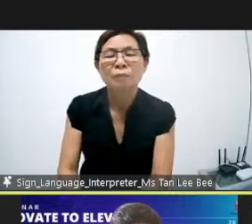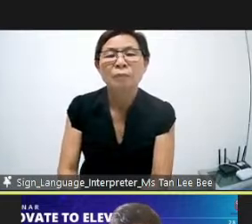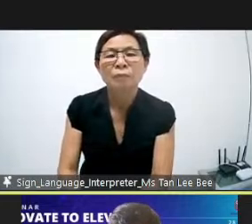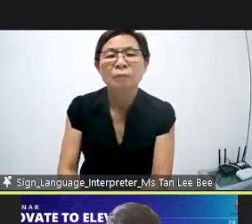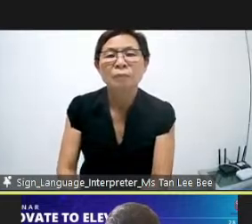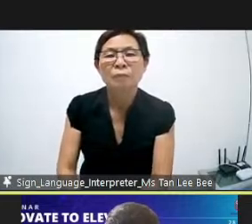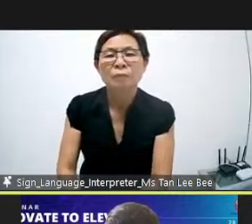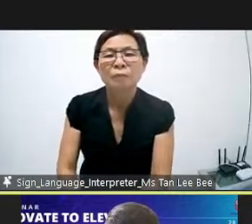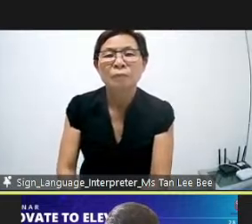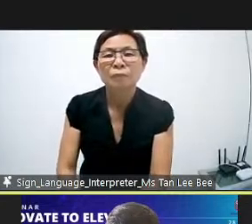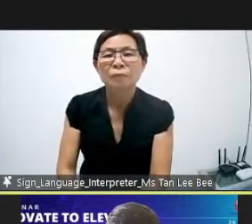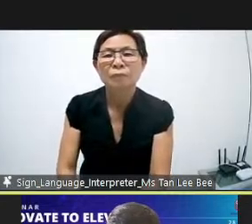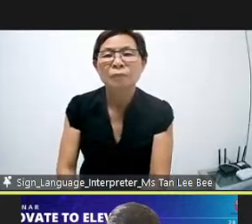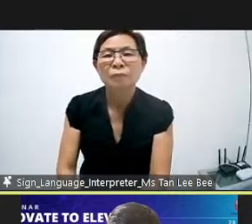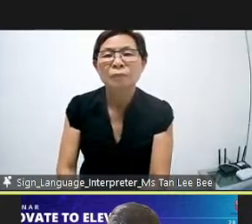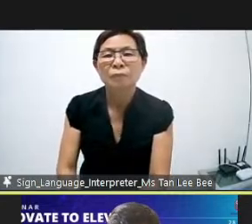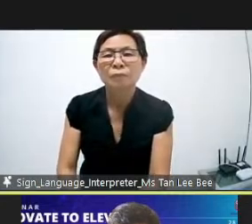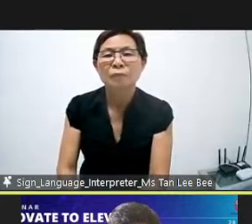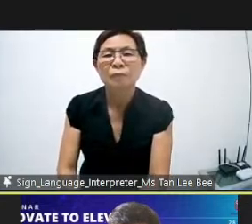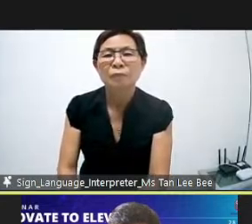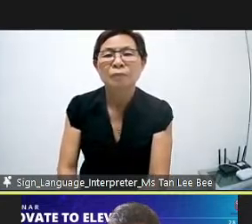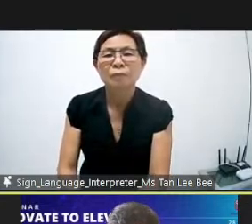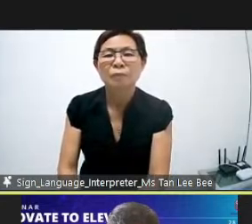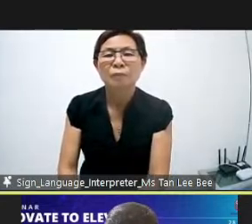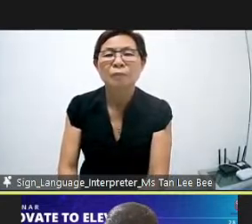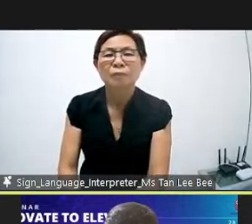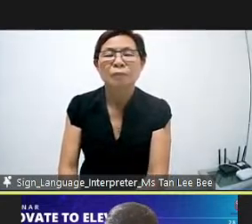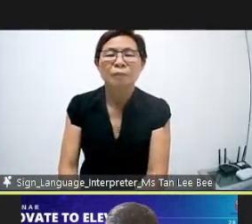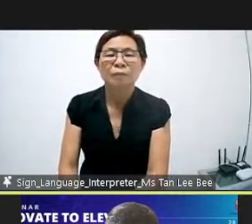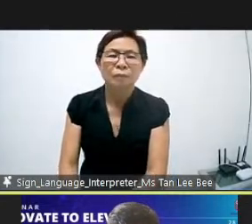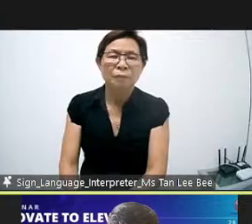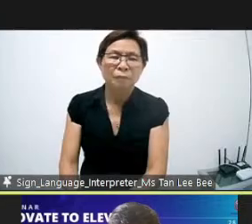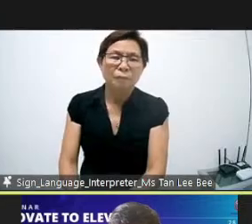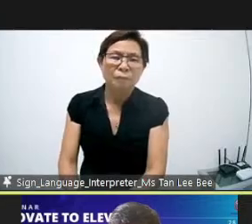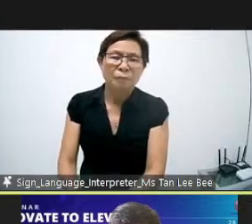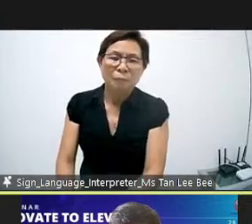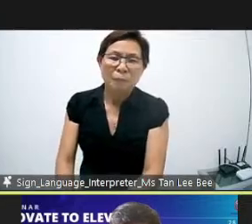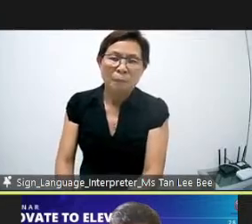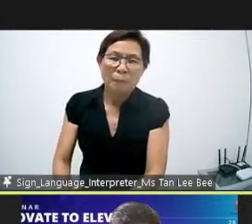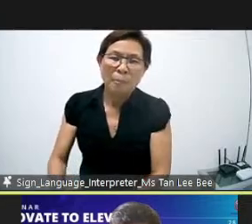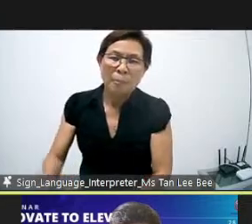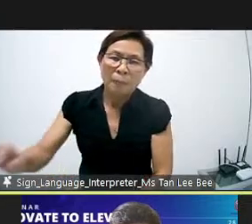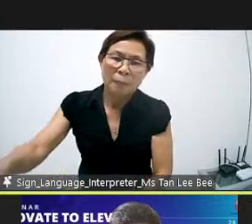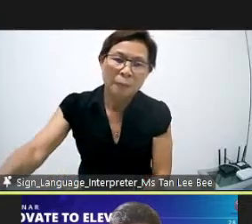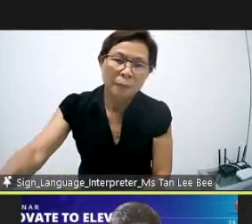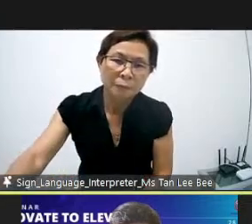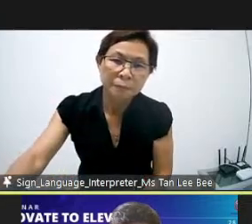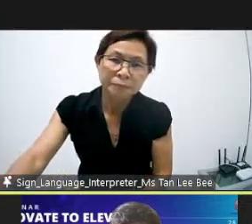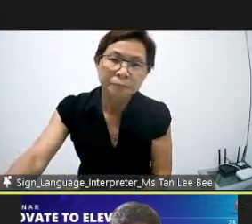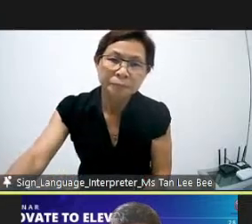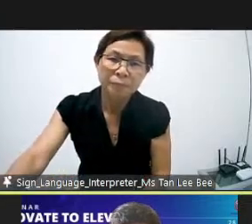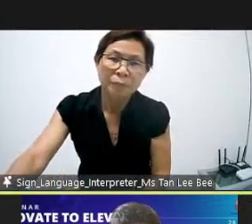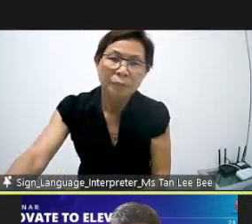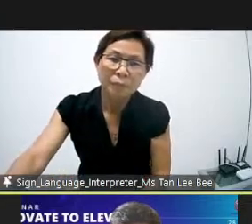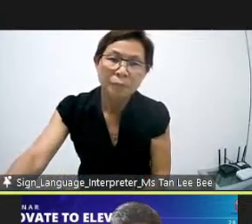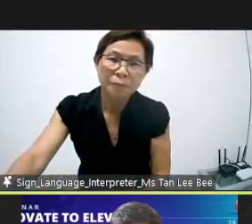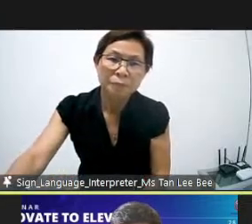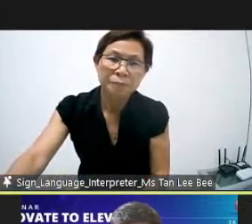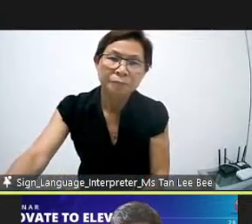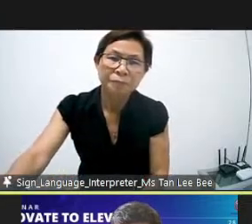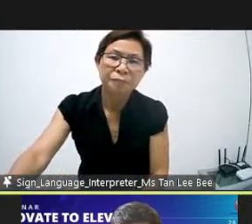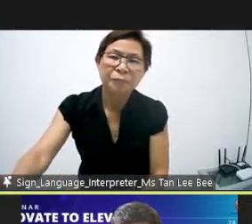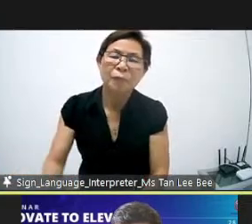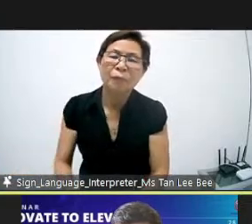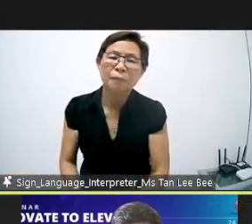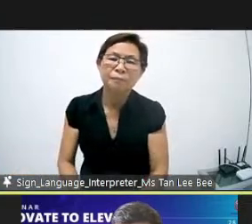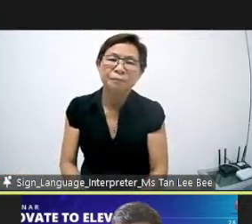Third stage is development. The researcher asked the assistance of a computer programmer to code the design features